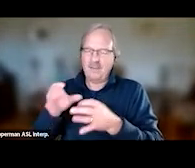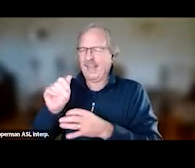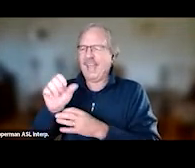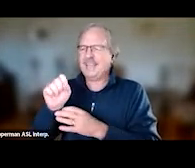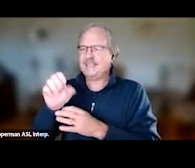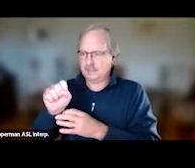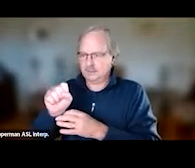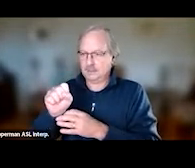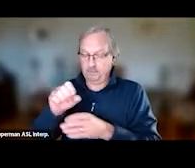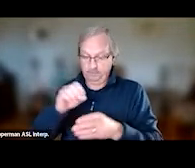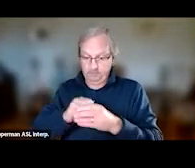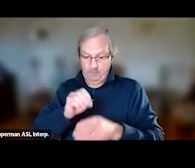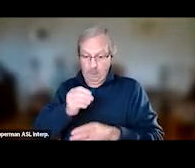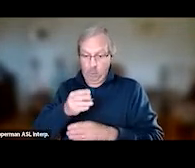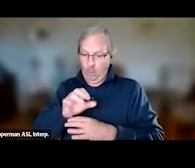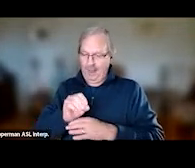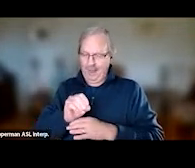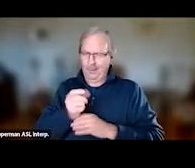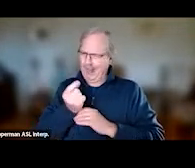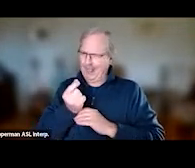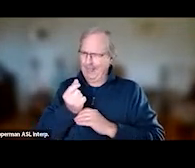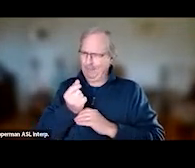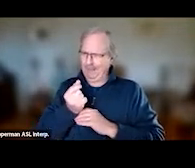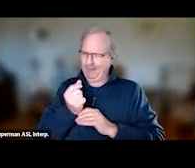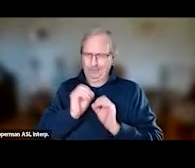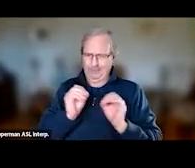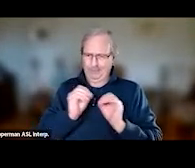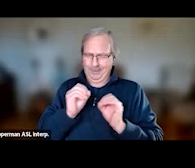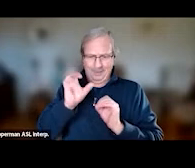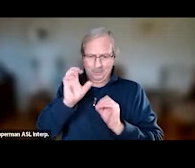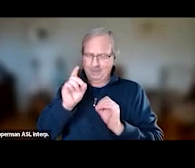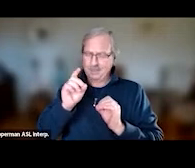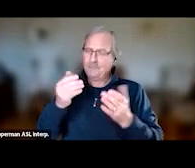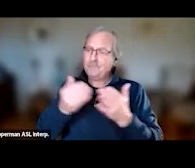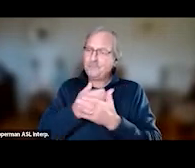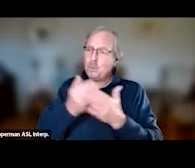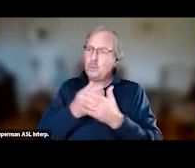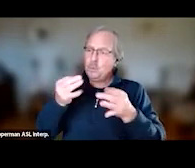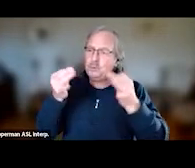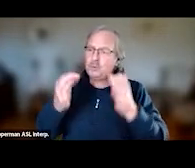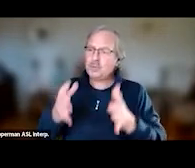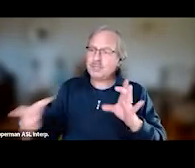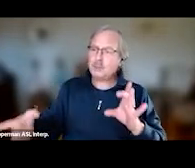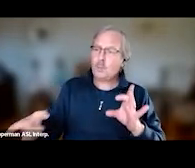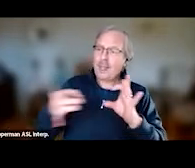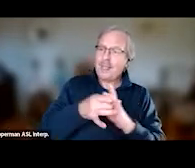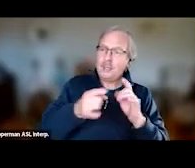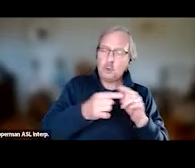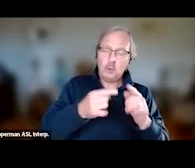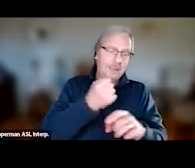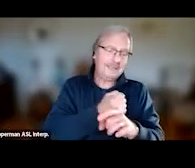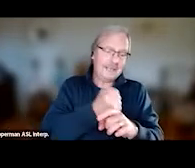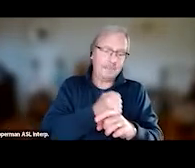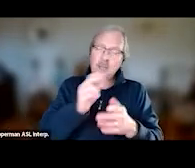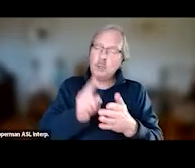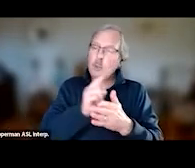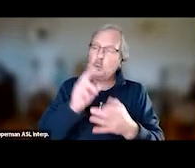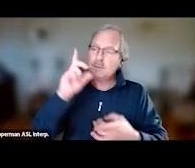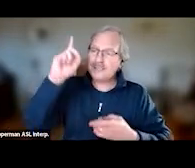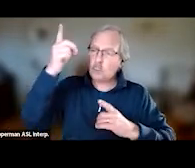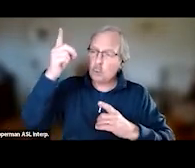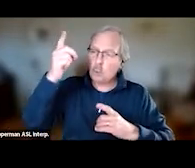there's little or no education for new judges as it relates to substance use disorder or